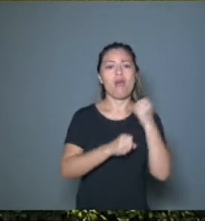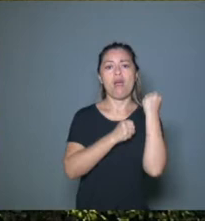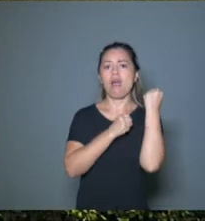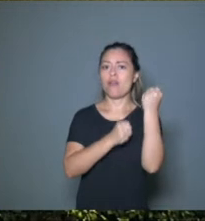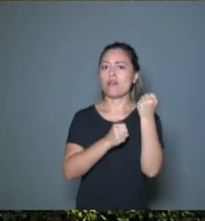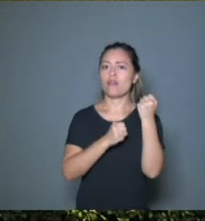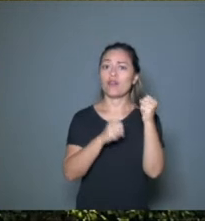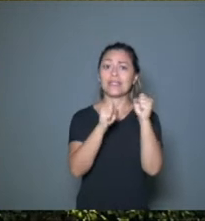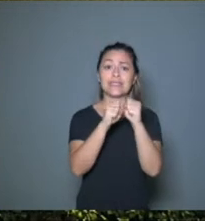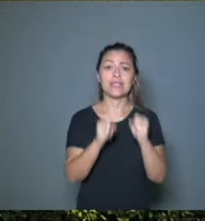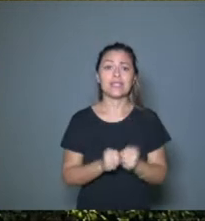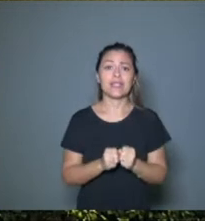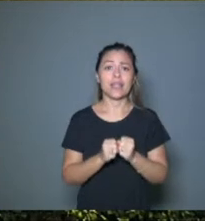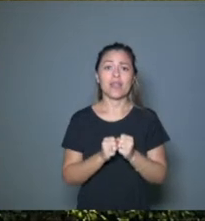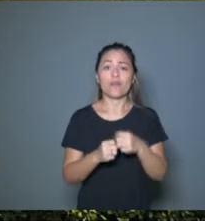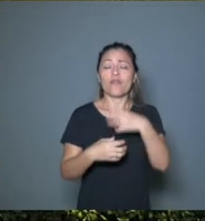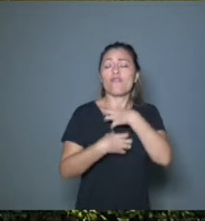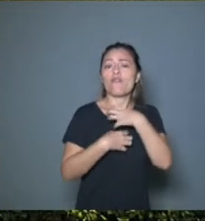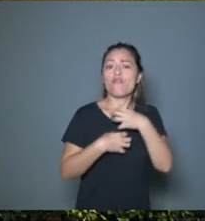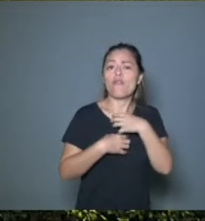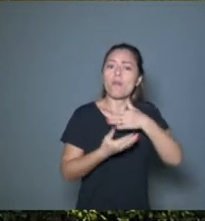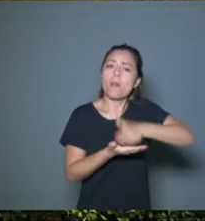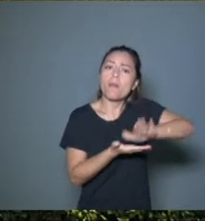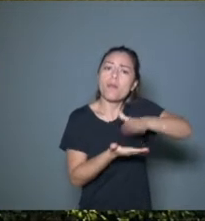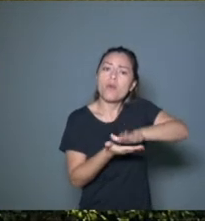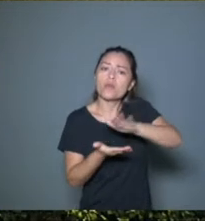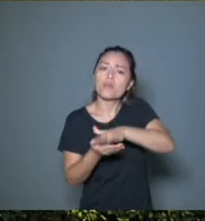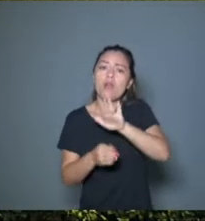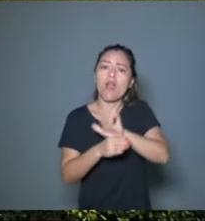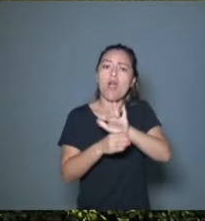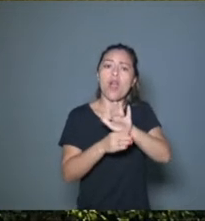must intensify our production system,